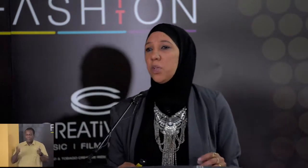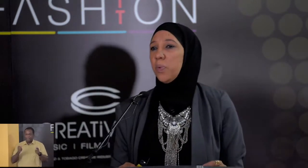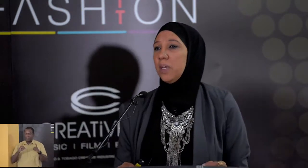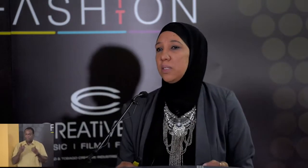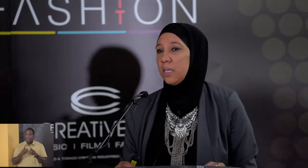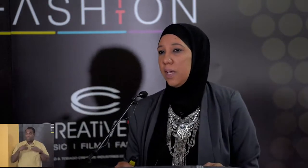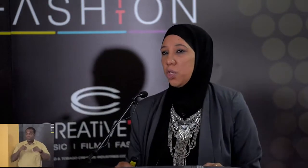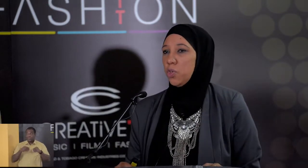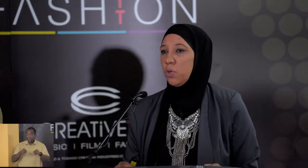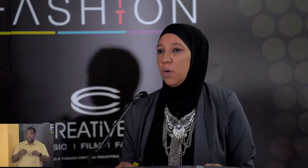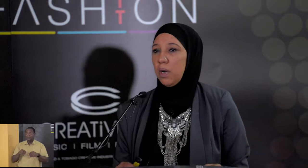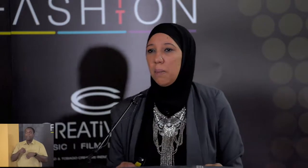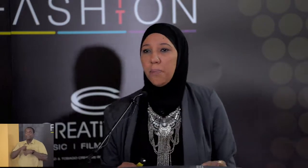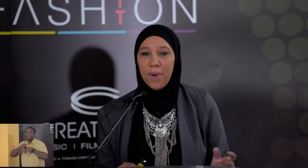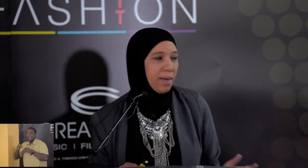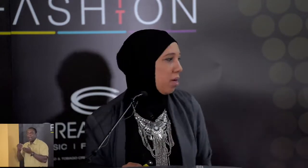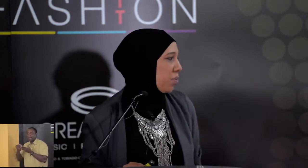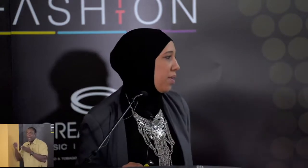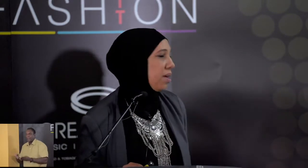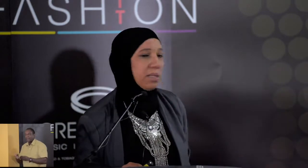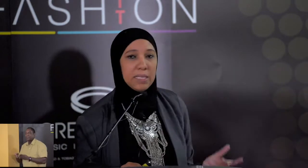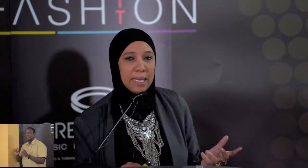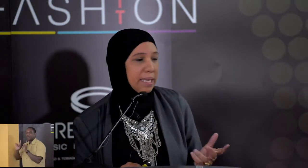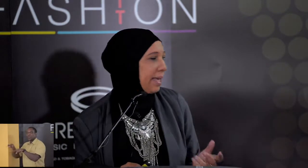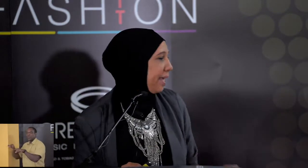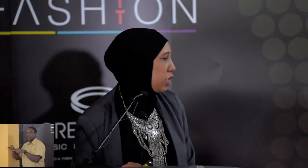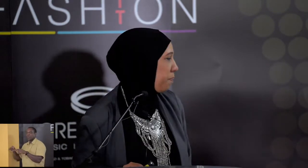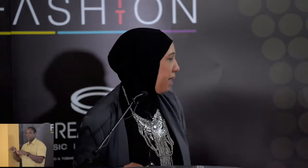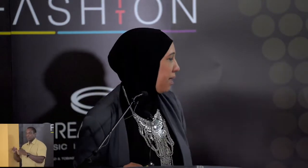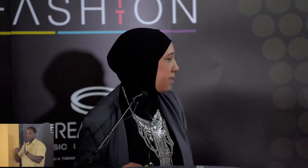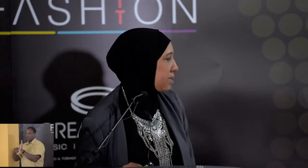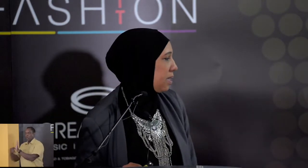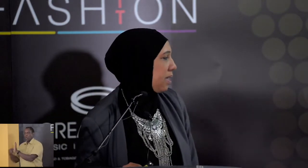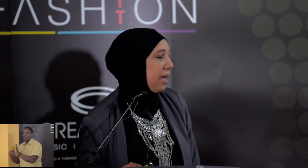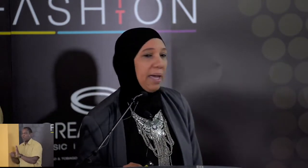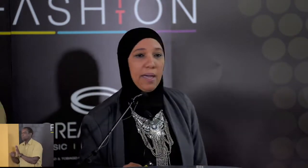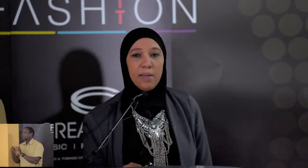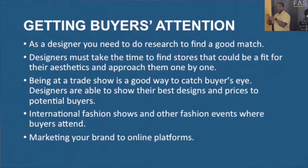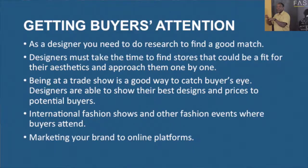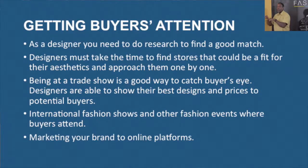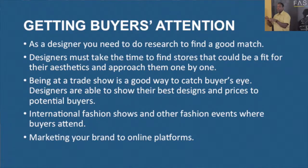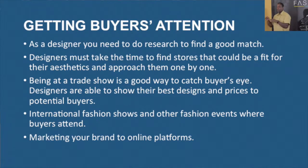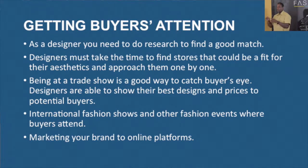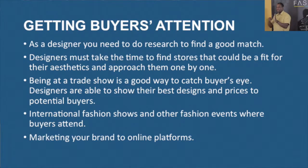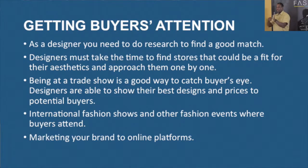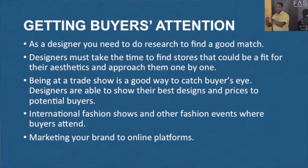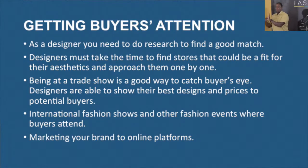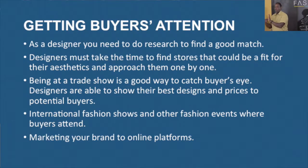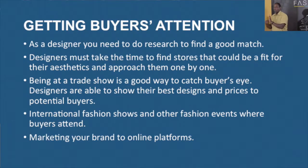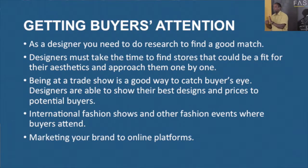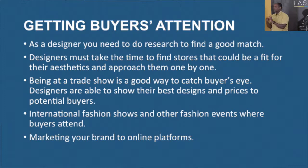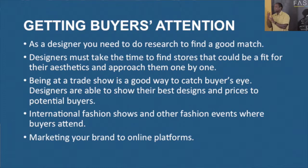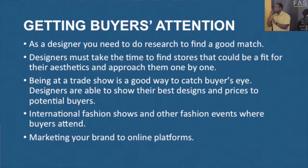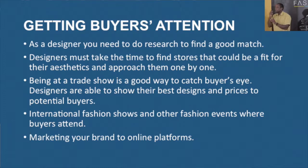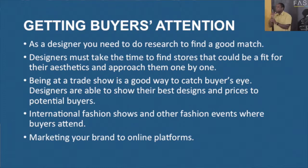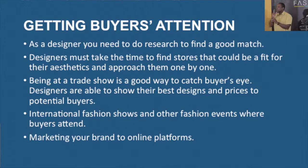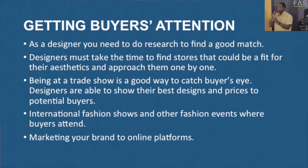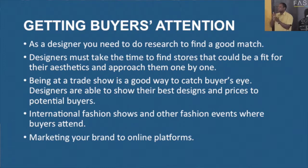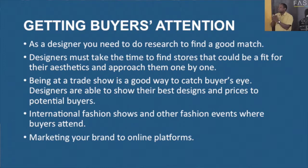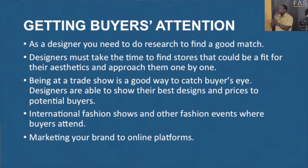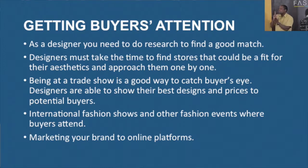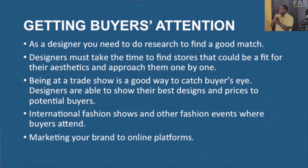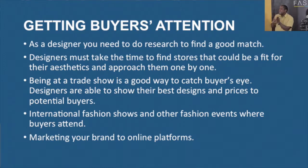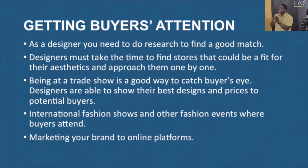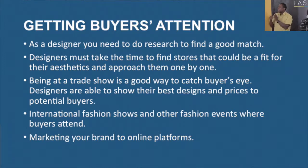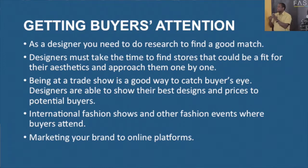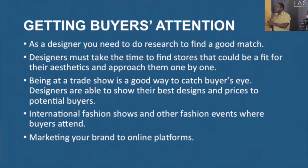a great way to get your brand out there and to engage buyers. and online platforms also. A